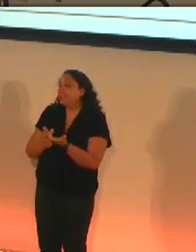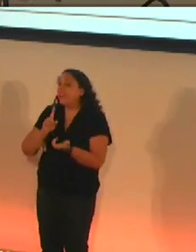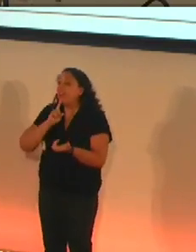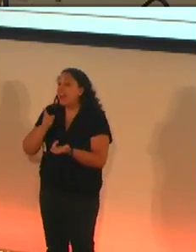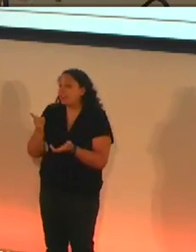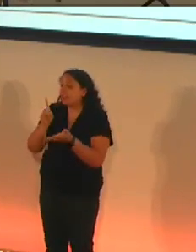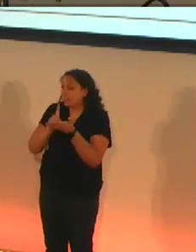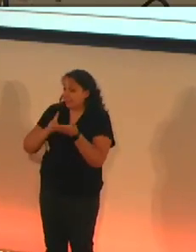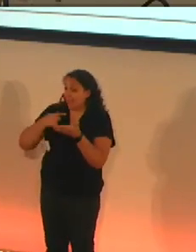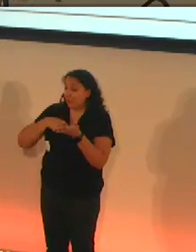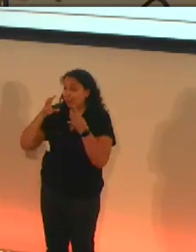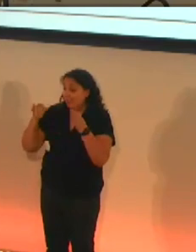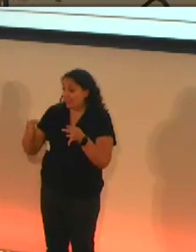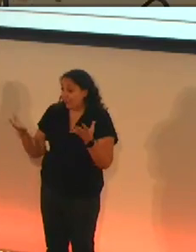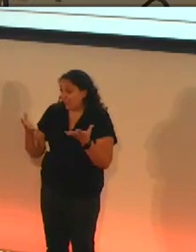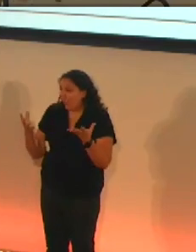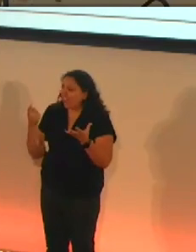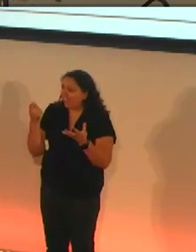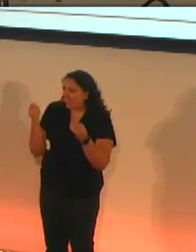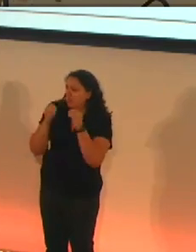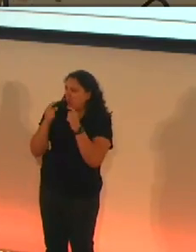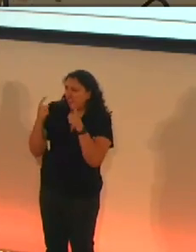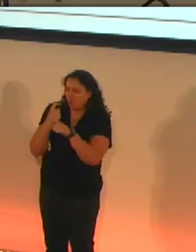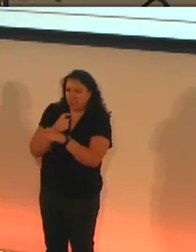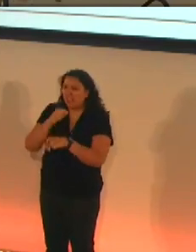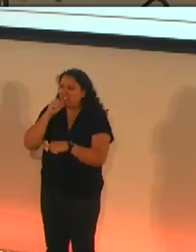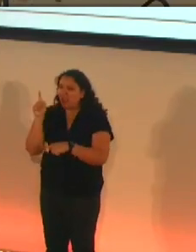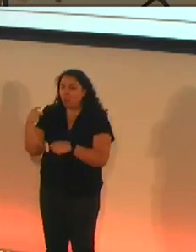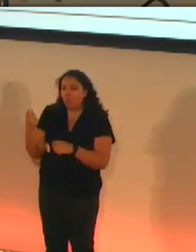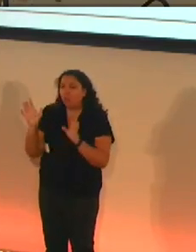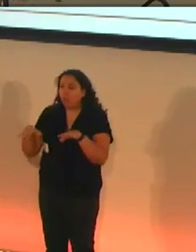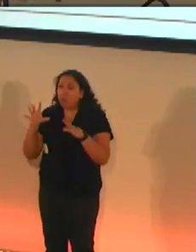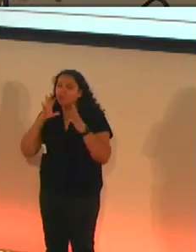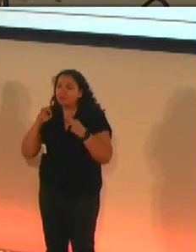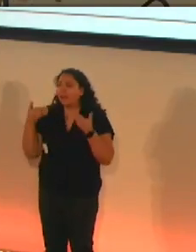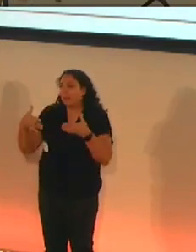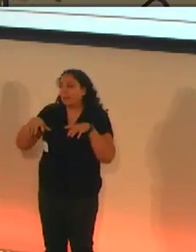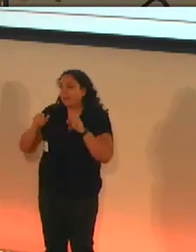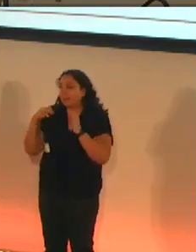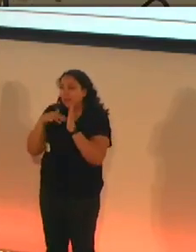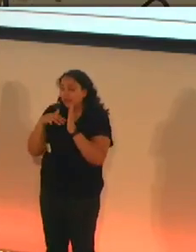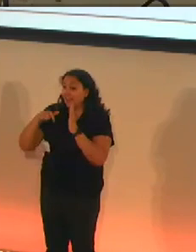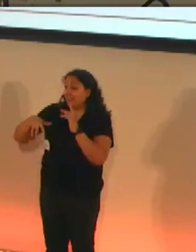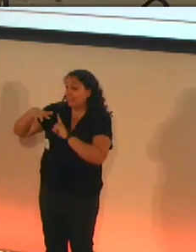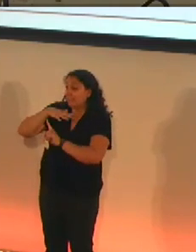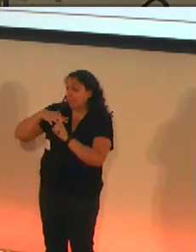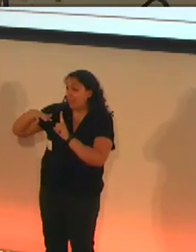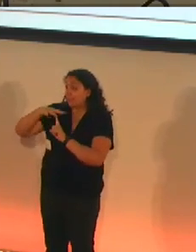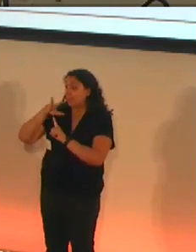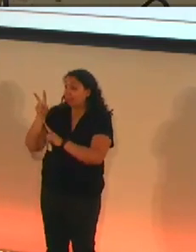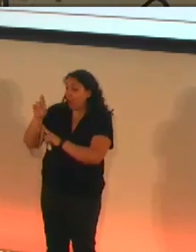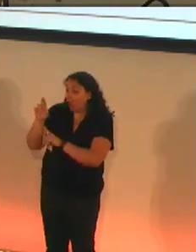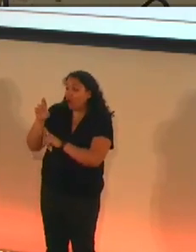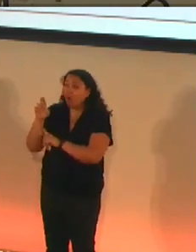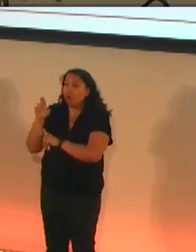that we decided to pursue was a bit more complicated than just deciding that we wanted to do a study. This space, virtual reality, is